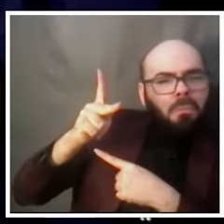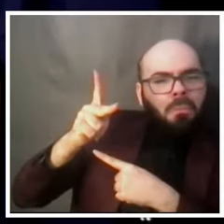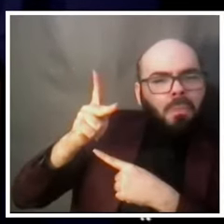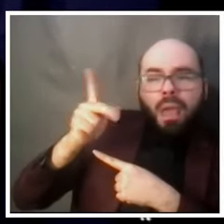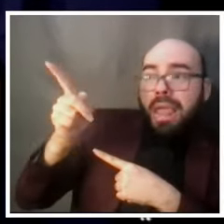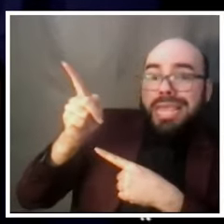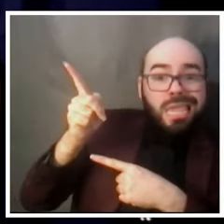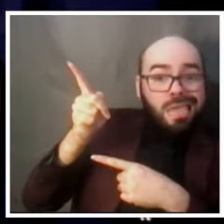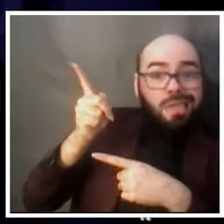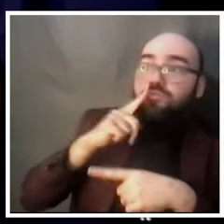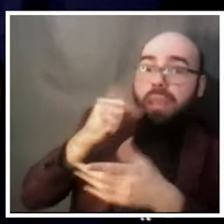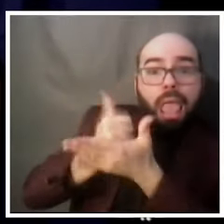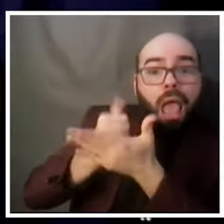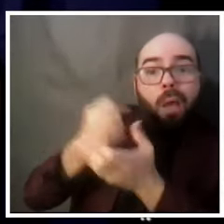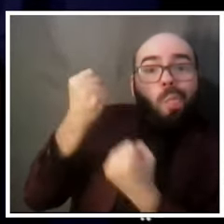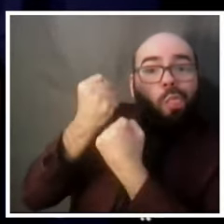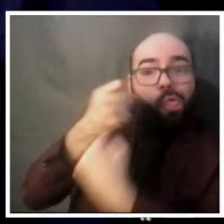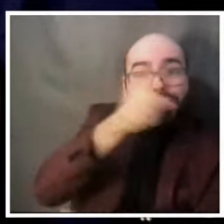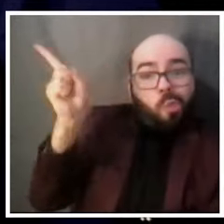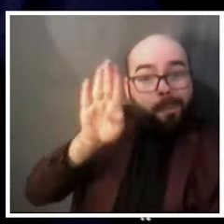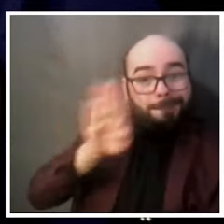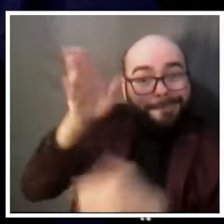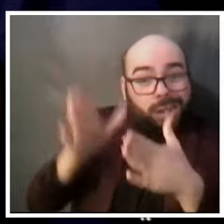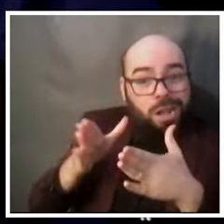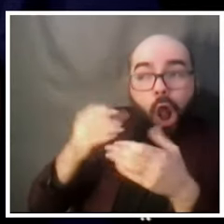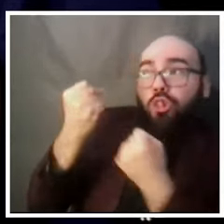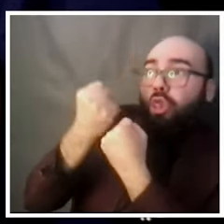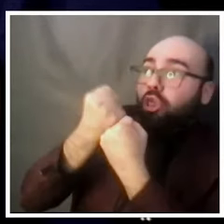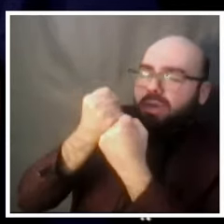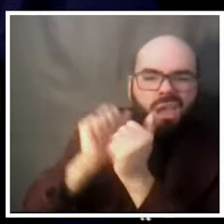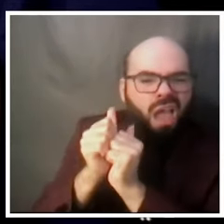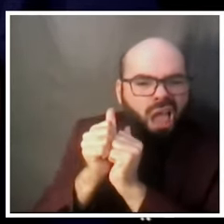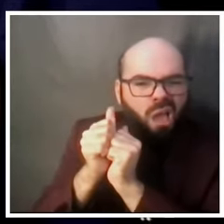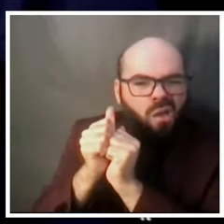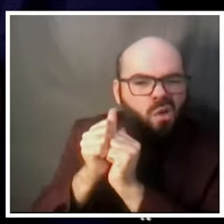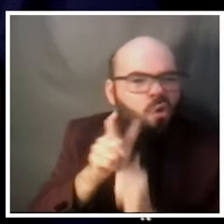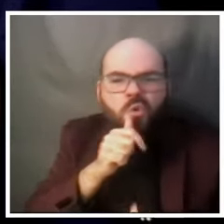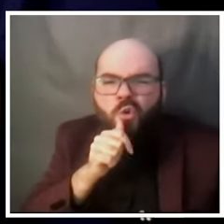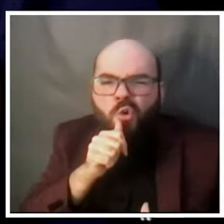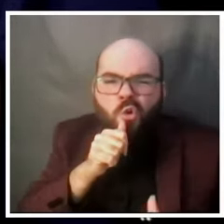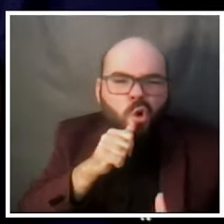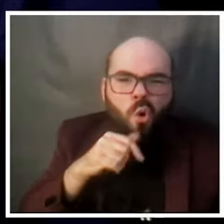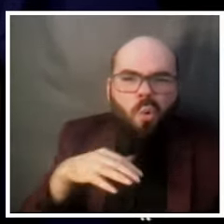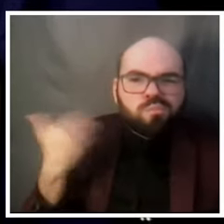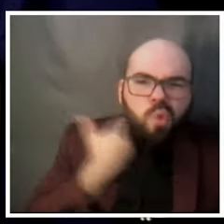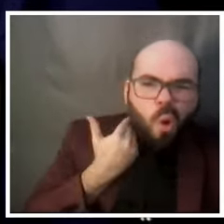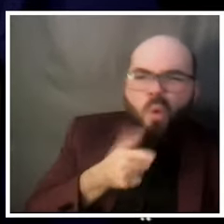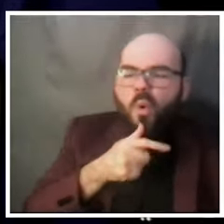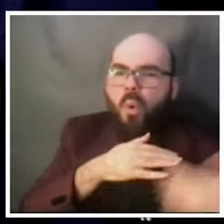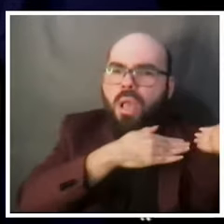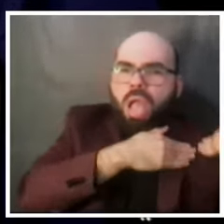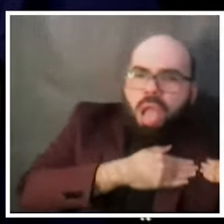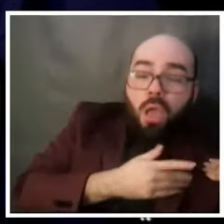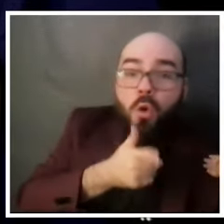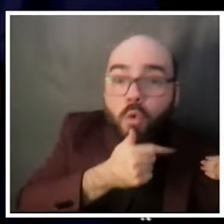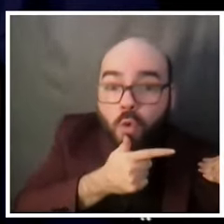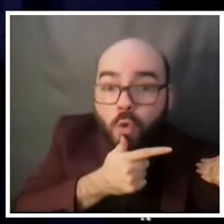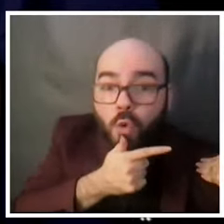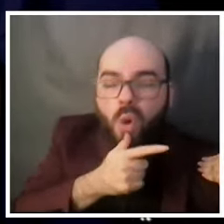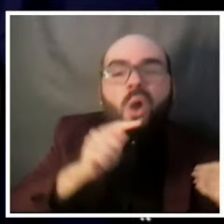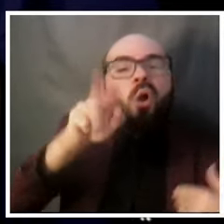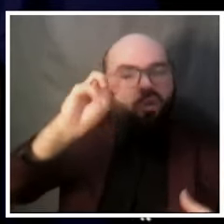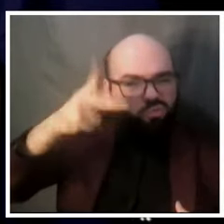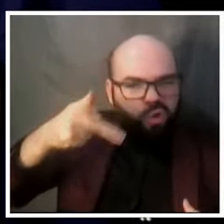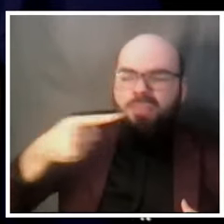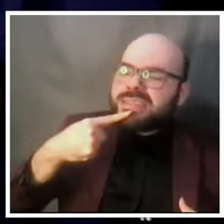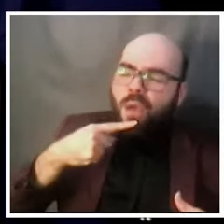Well, Trump recently said Social Security and Medicare, quote, here's his quote, there's a lot you can do in terms of cutting, end of